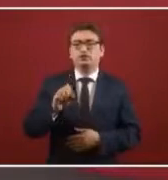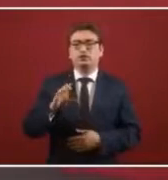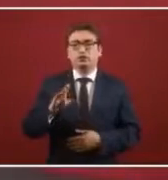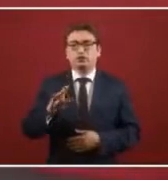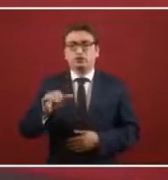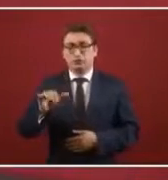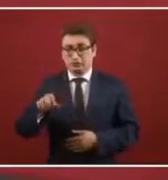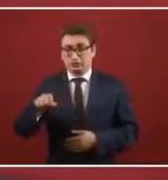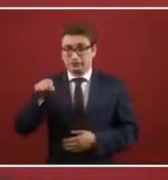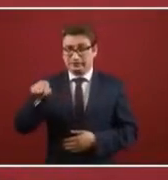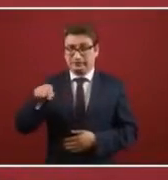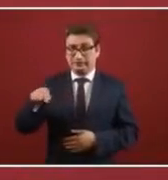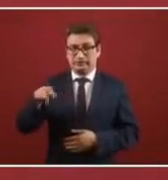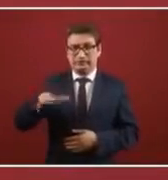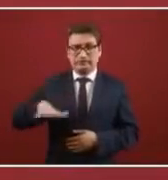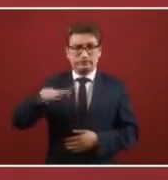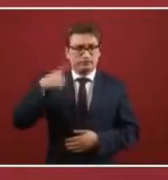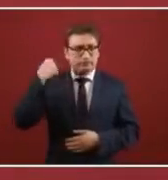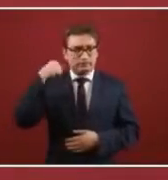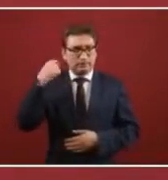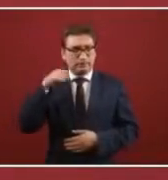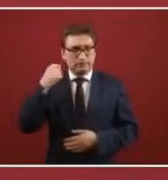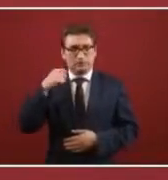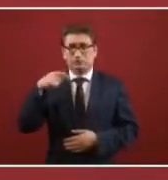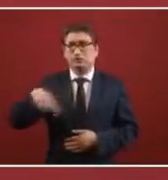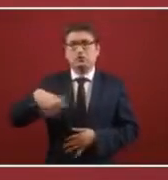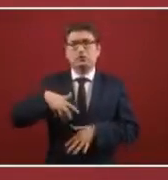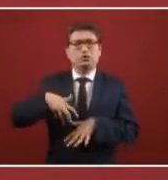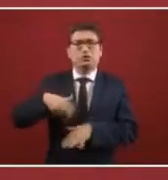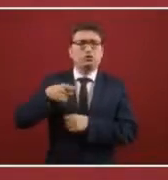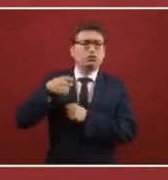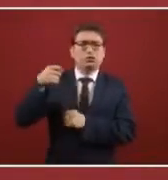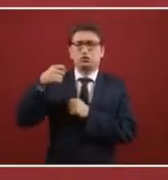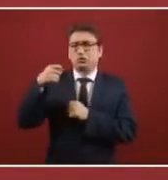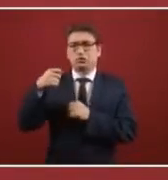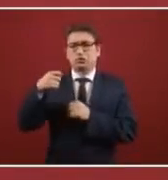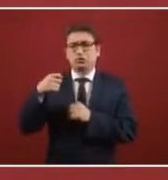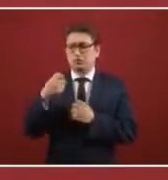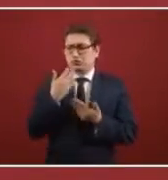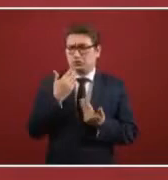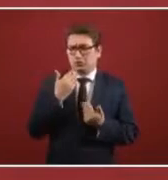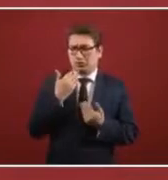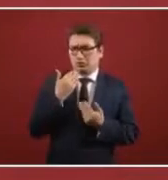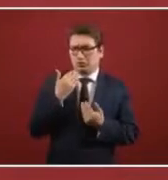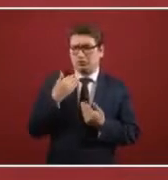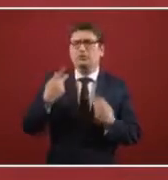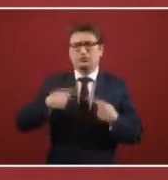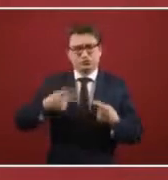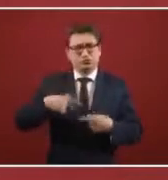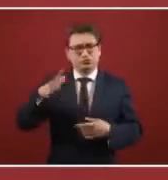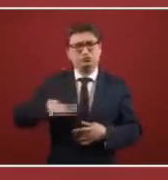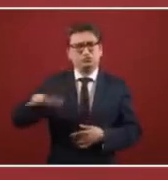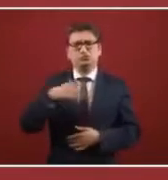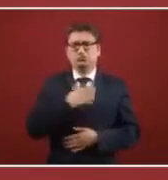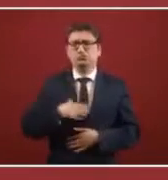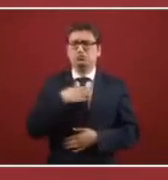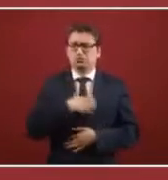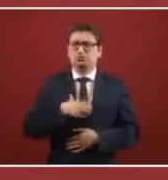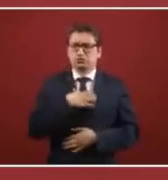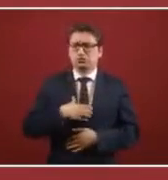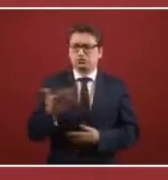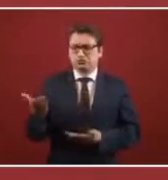bocas, en Tabasco there is not in oposición. Tabasco an Al contrario, opposition. On the la contrary, gente está the contenta. people are